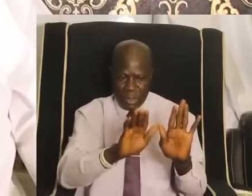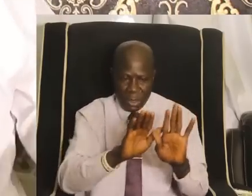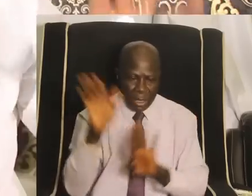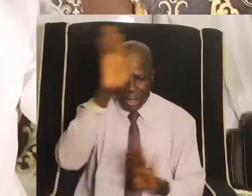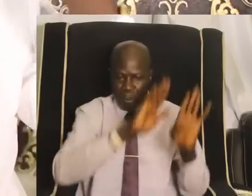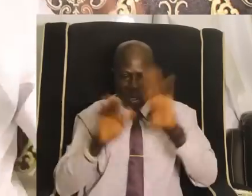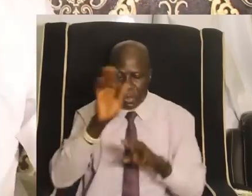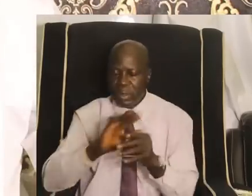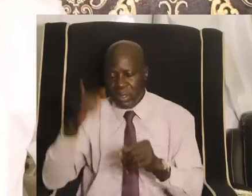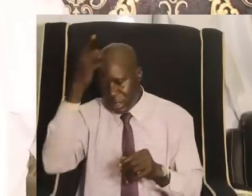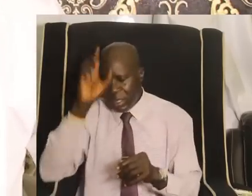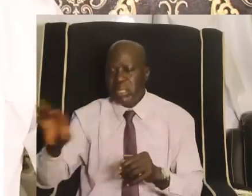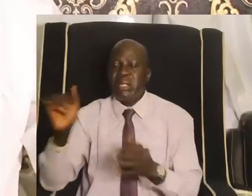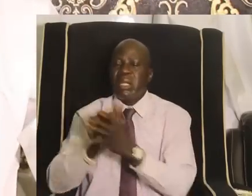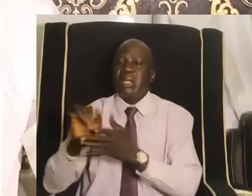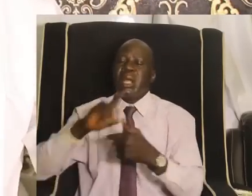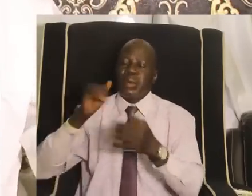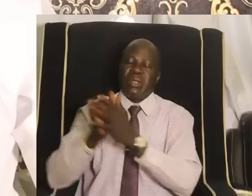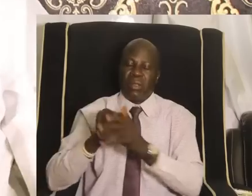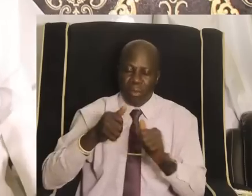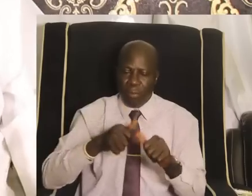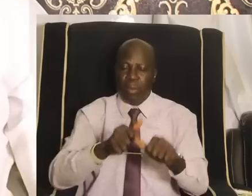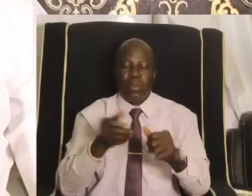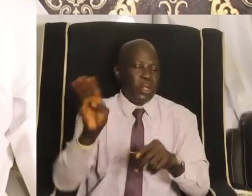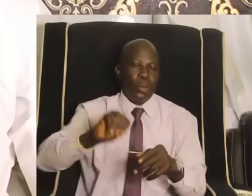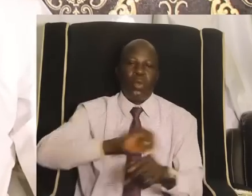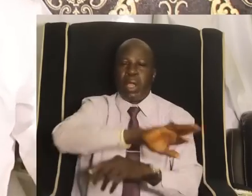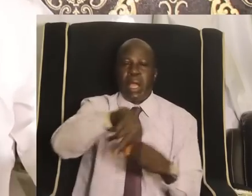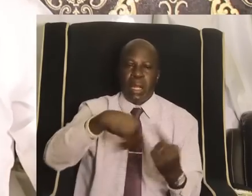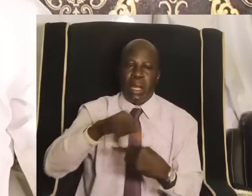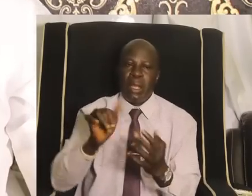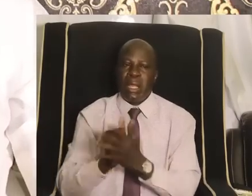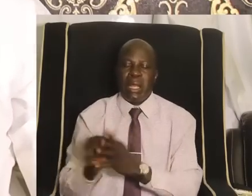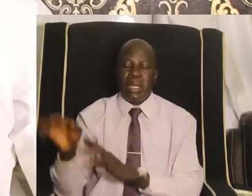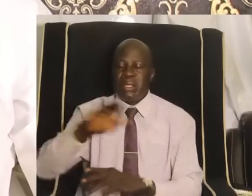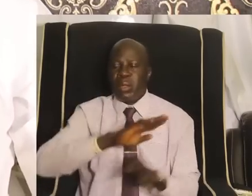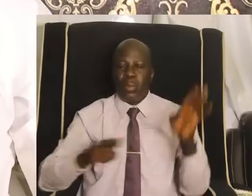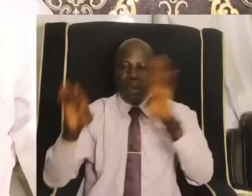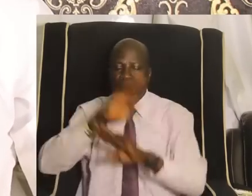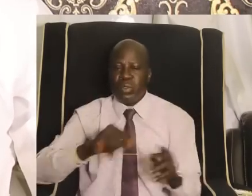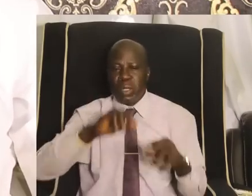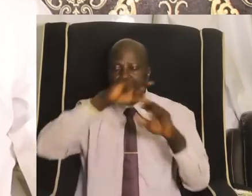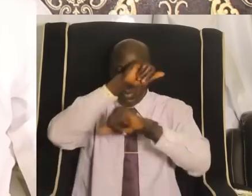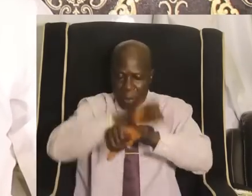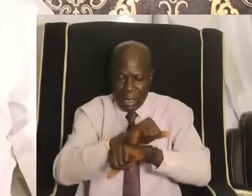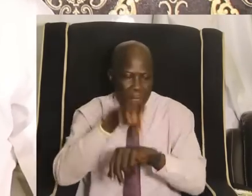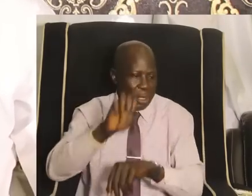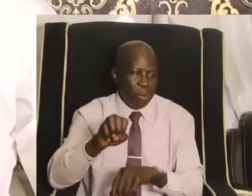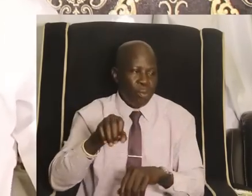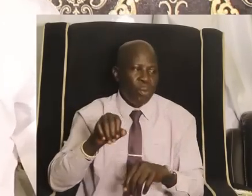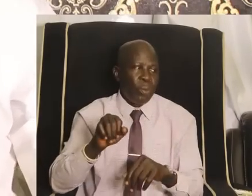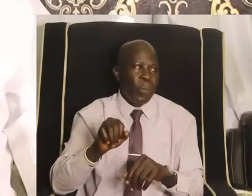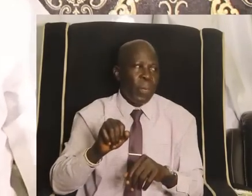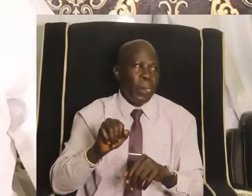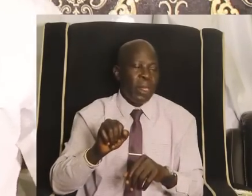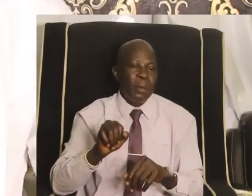put out. God will surprise you. He is there with you. Happy birthday. And happy wedding anniversary. In